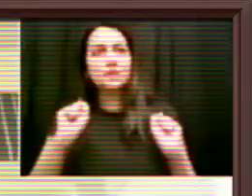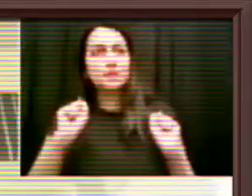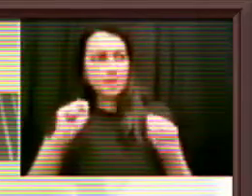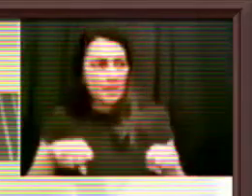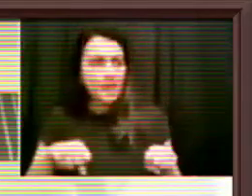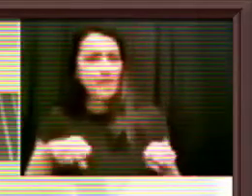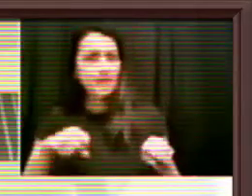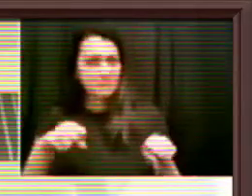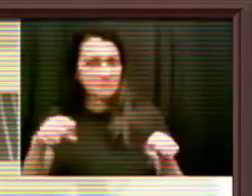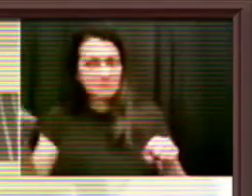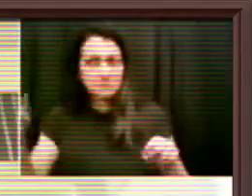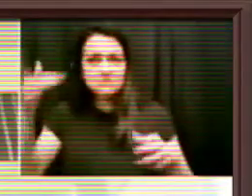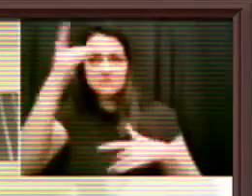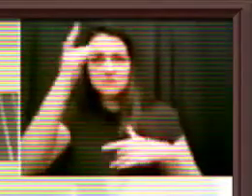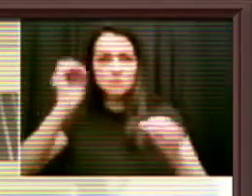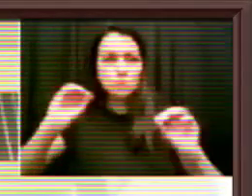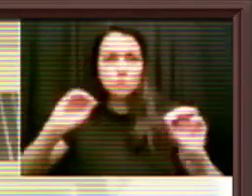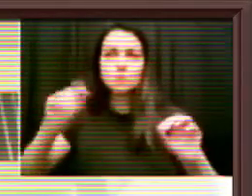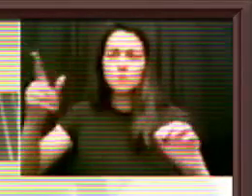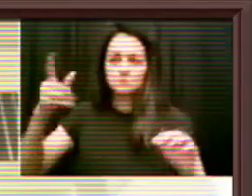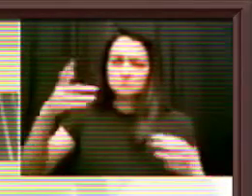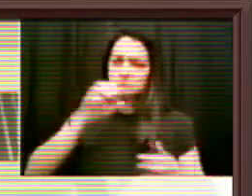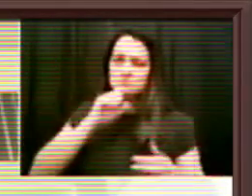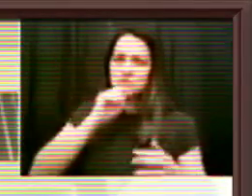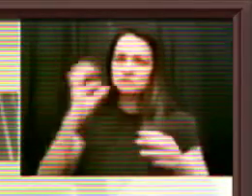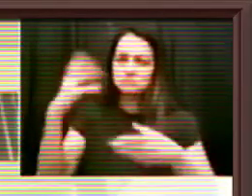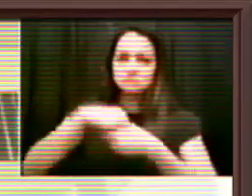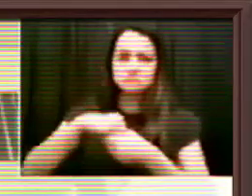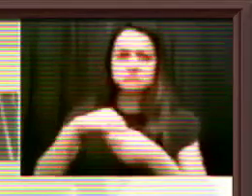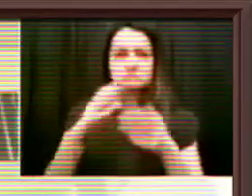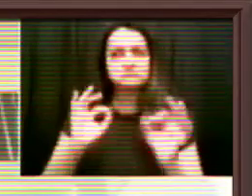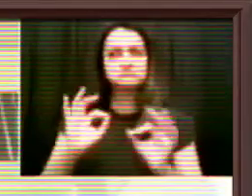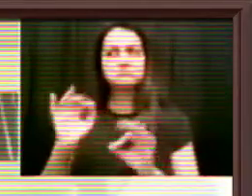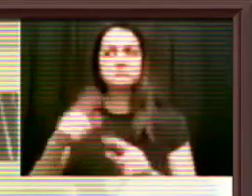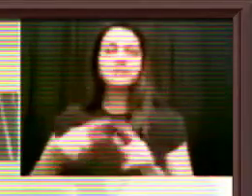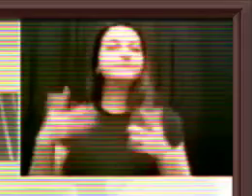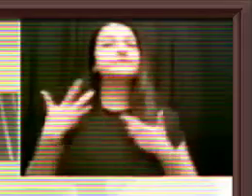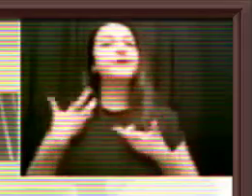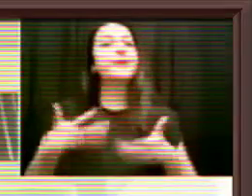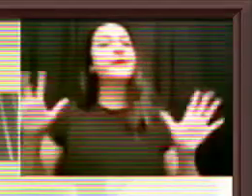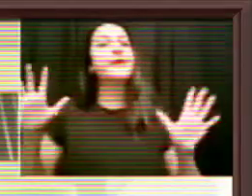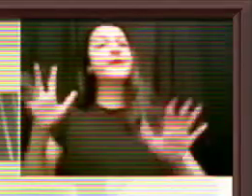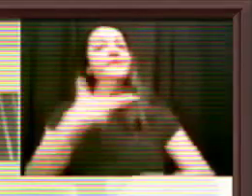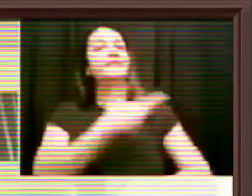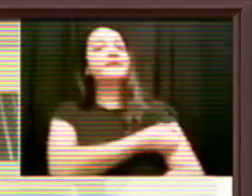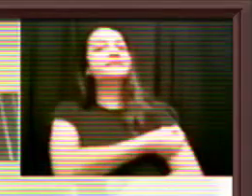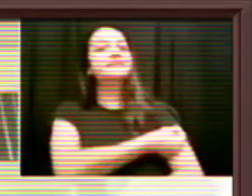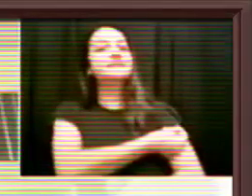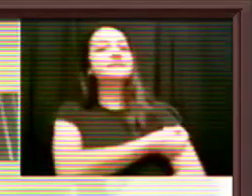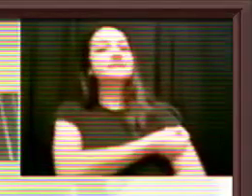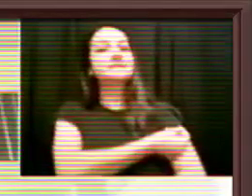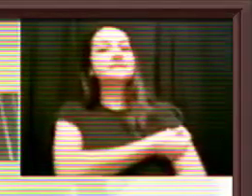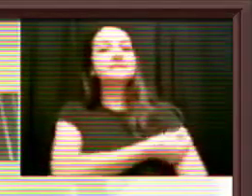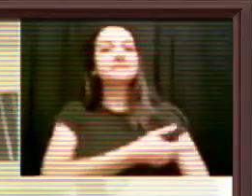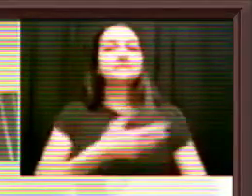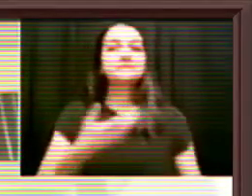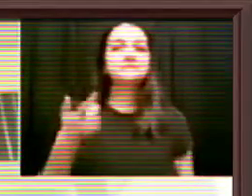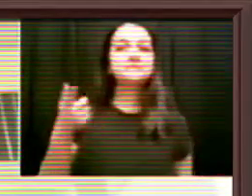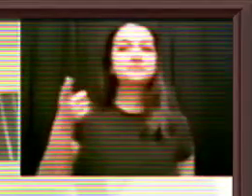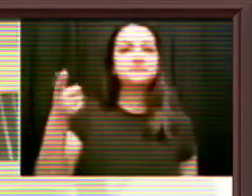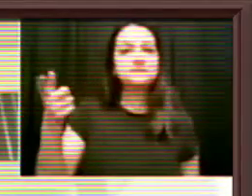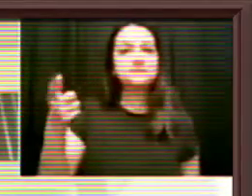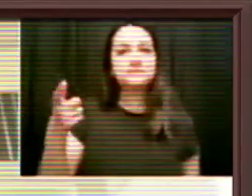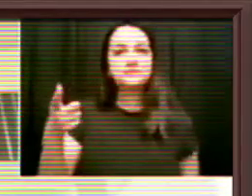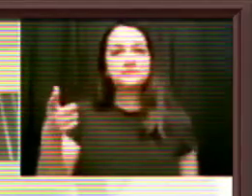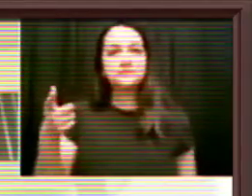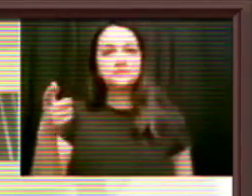They sitting up there right on TV talking about gain of function research in Wuhan with Dr. Fauci and Rand Paul and all that. And